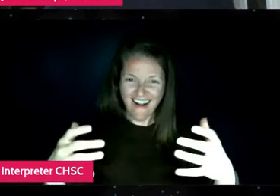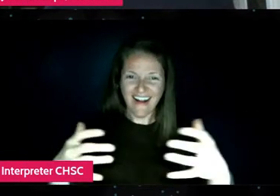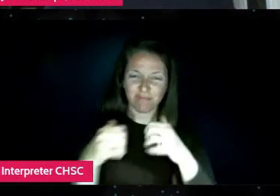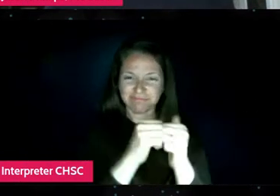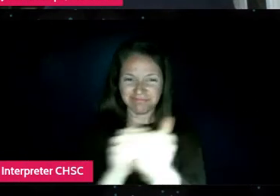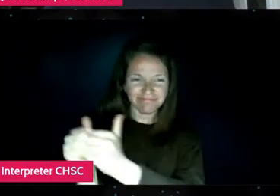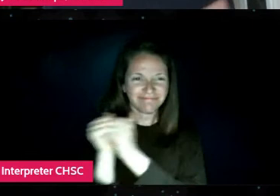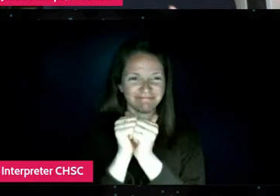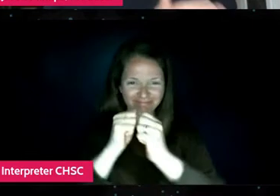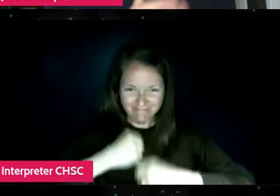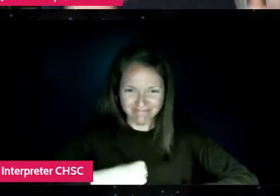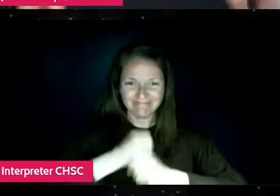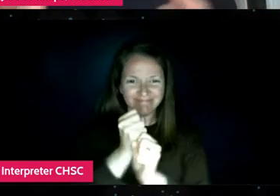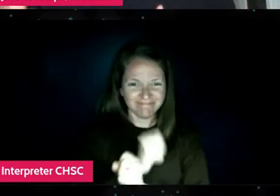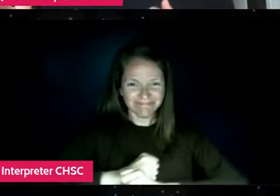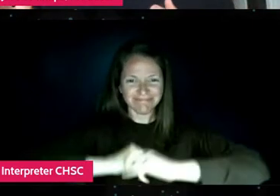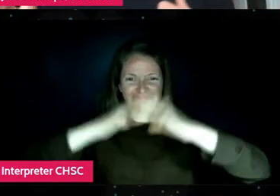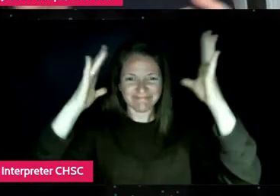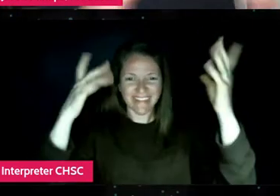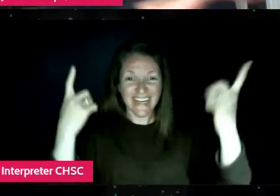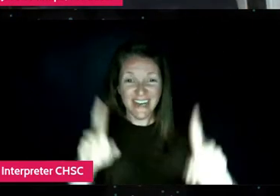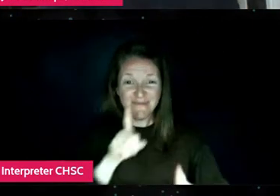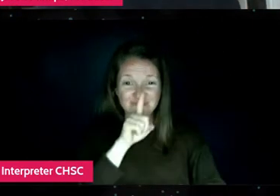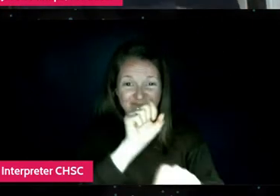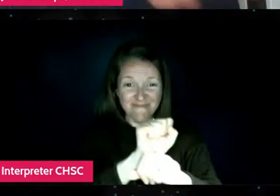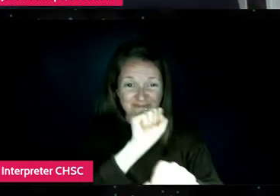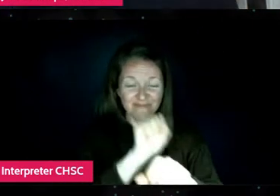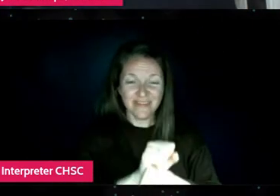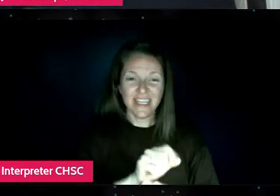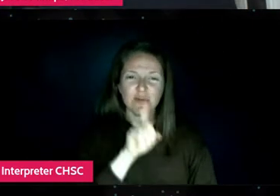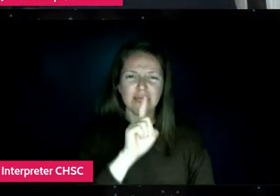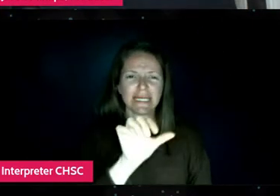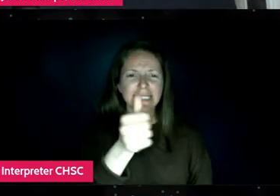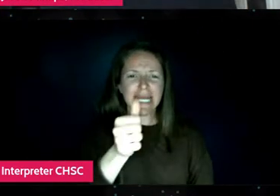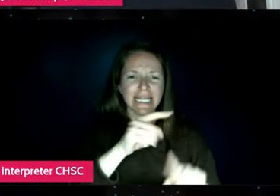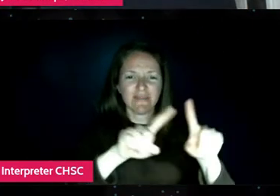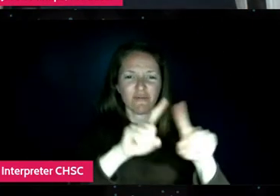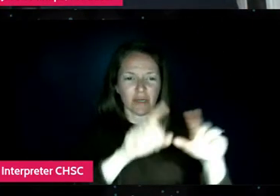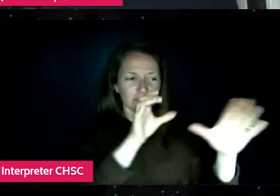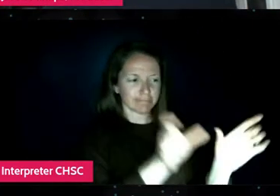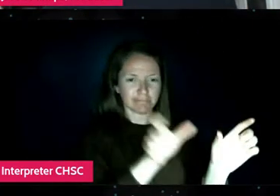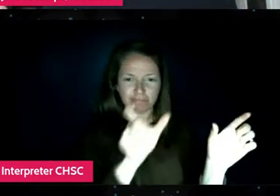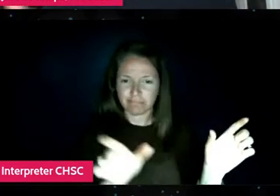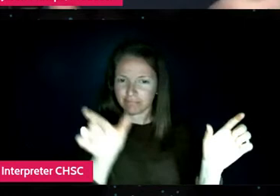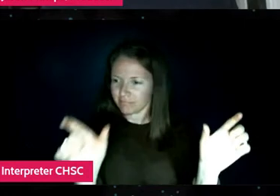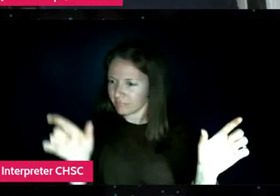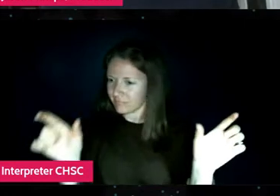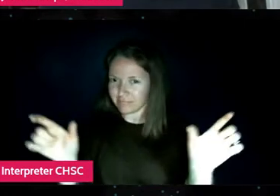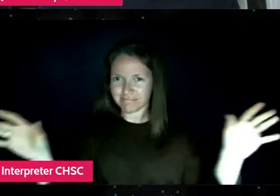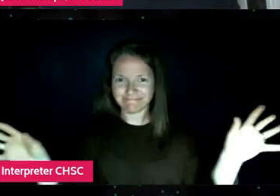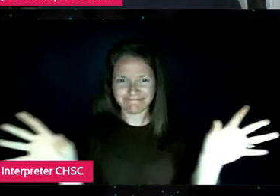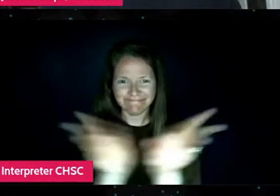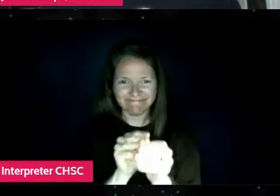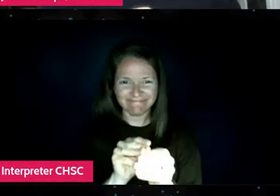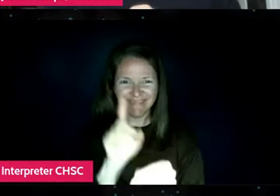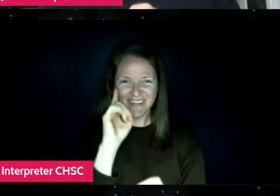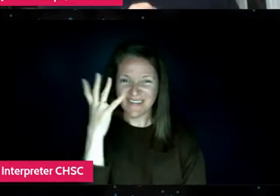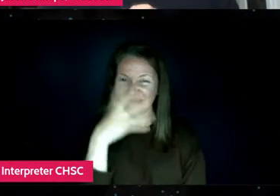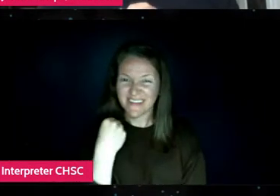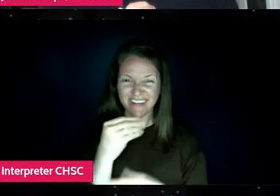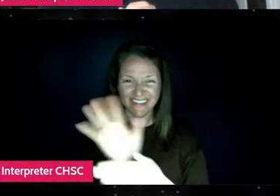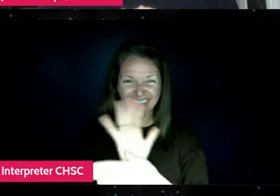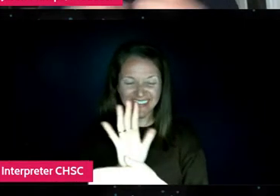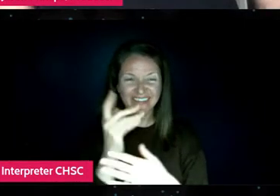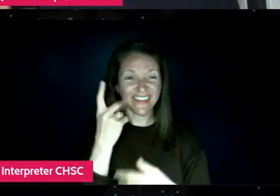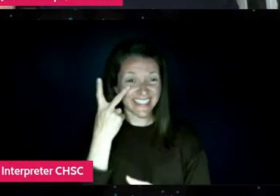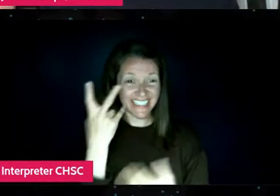vision together and have 10 different segments of the movie that kind of come into one beautiful feature film that you see today. And I'm so